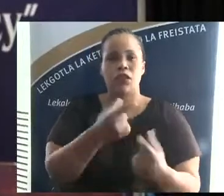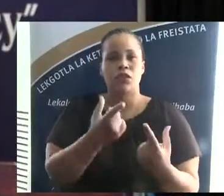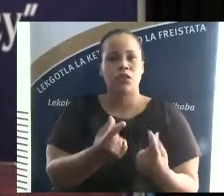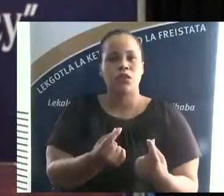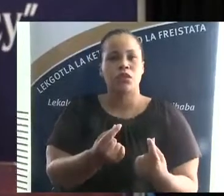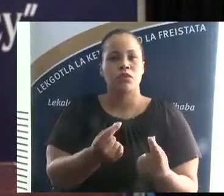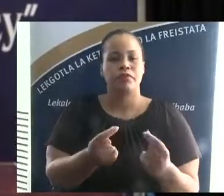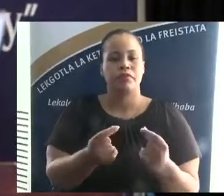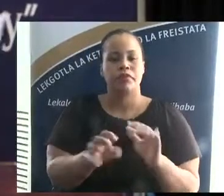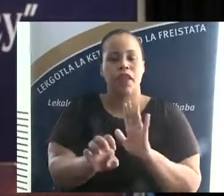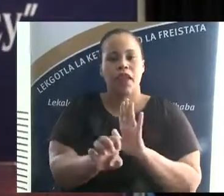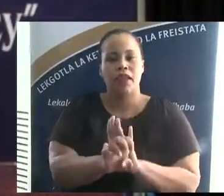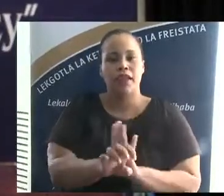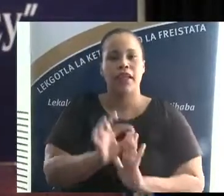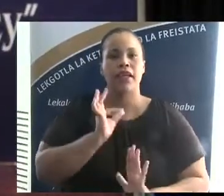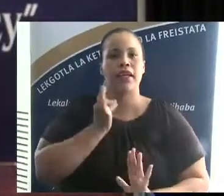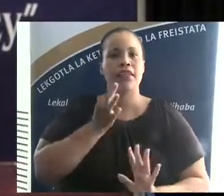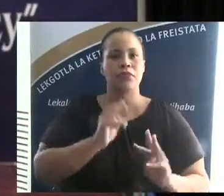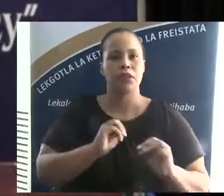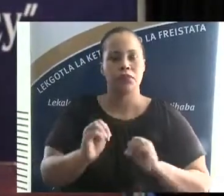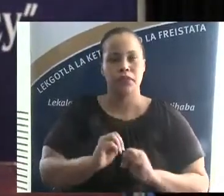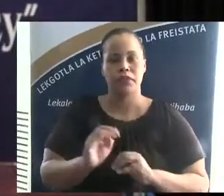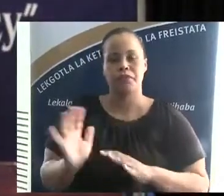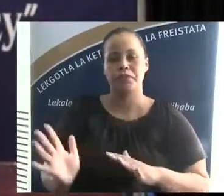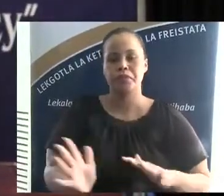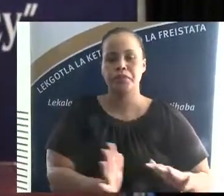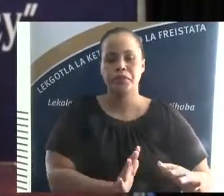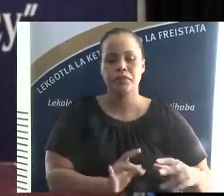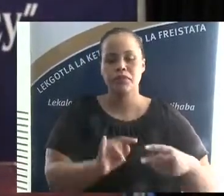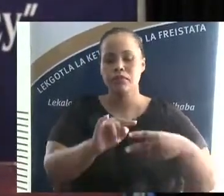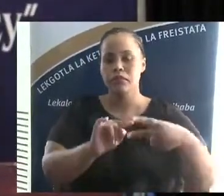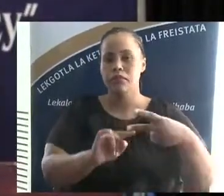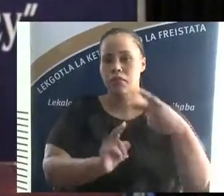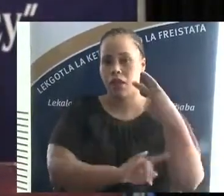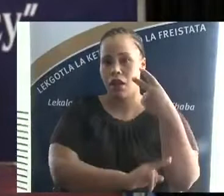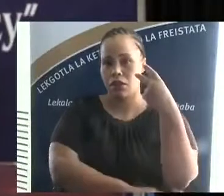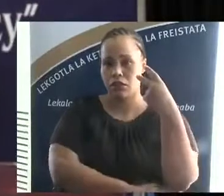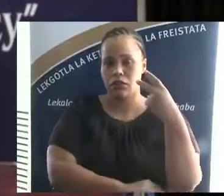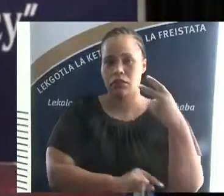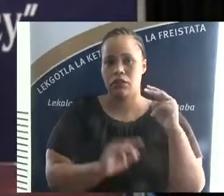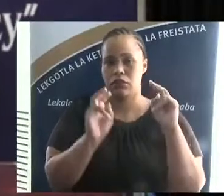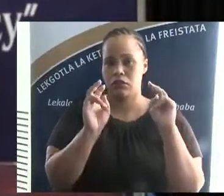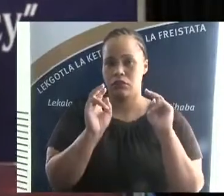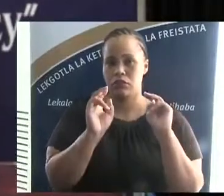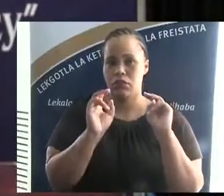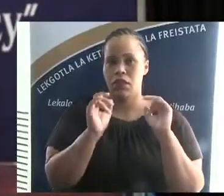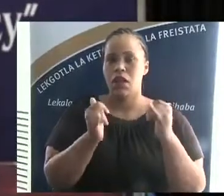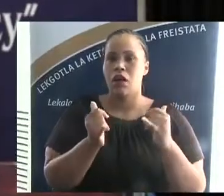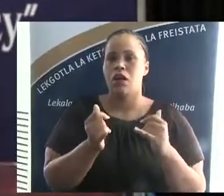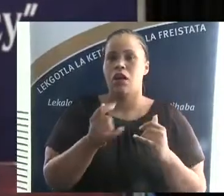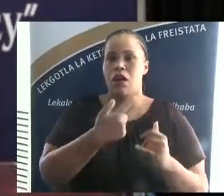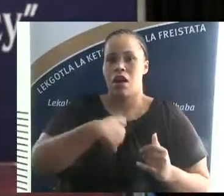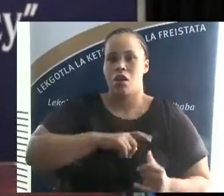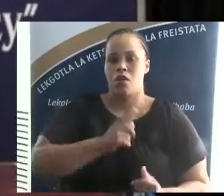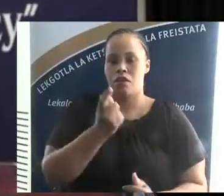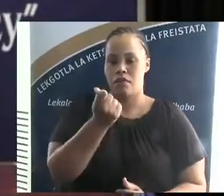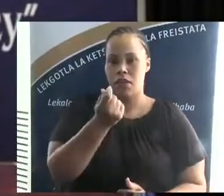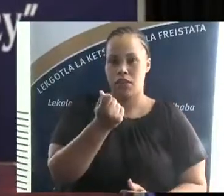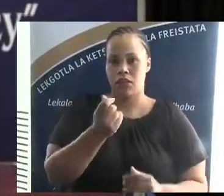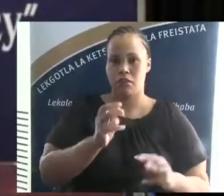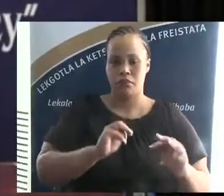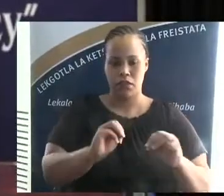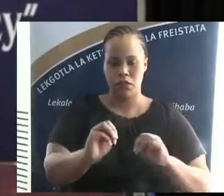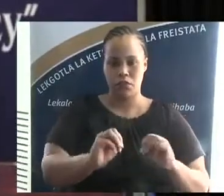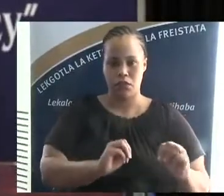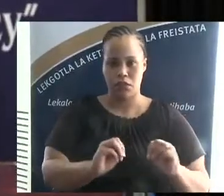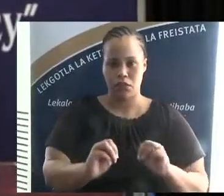management. Last two matters on governance, the management of our financial purse. On liquidity, Madam